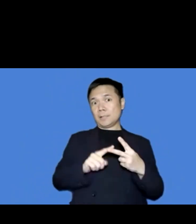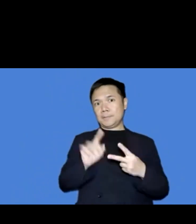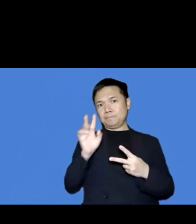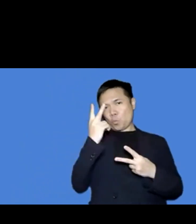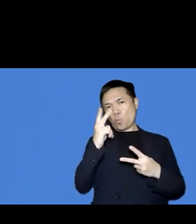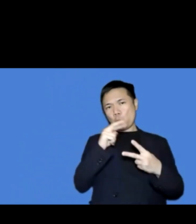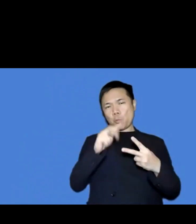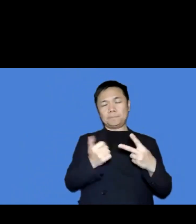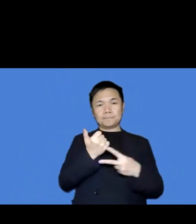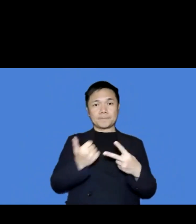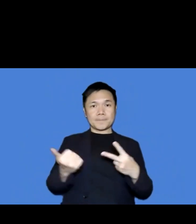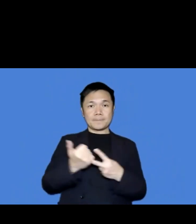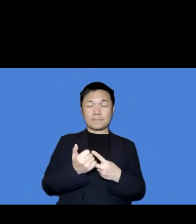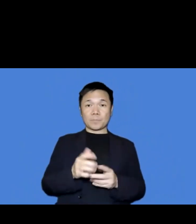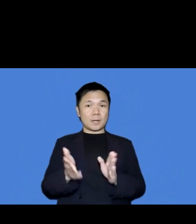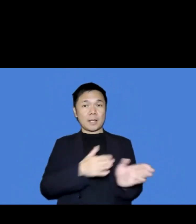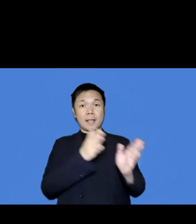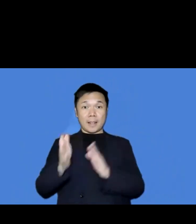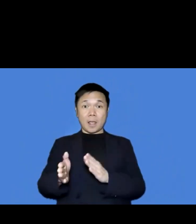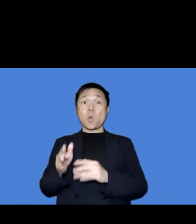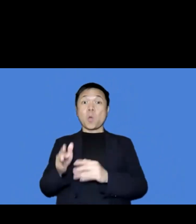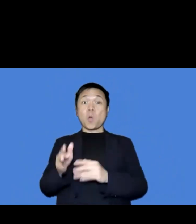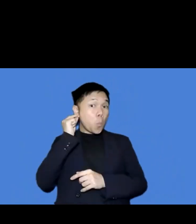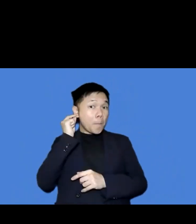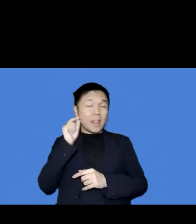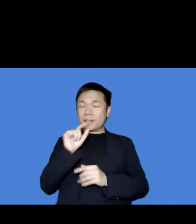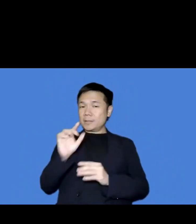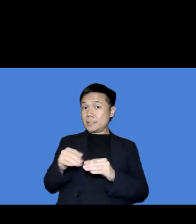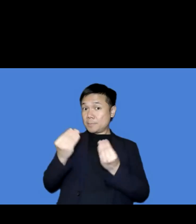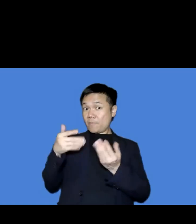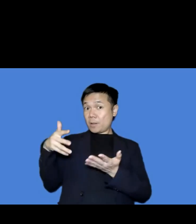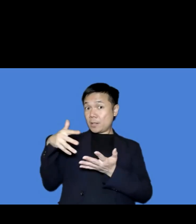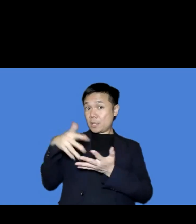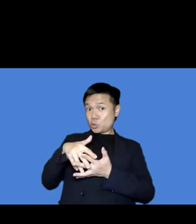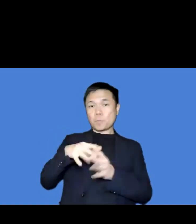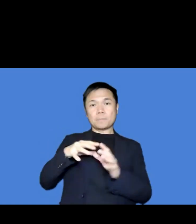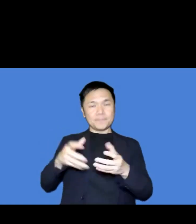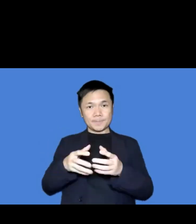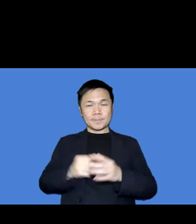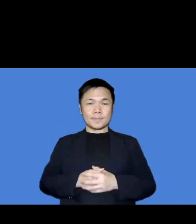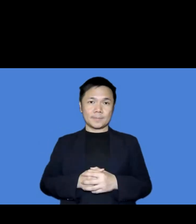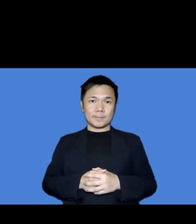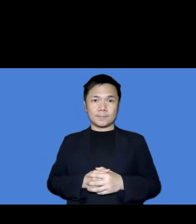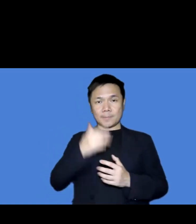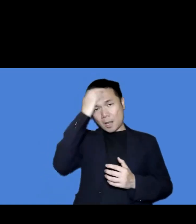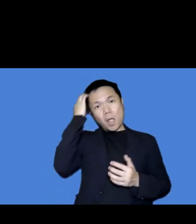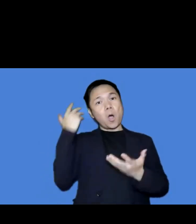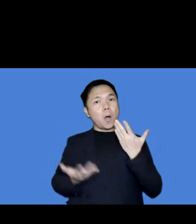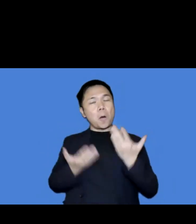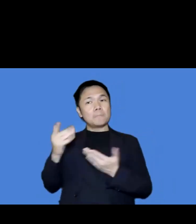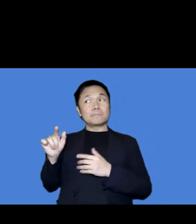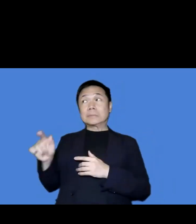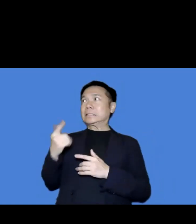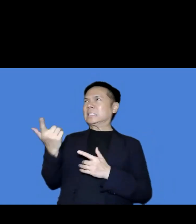with disabilities and women with disabilities from indigenous groups or from high support